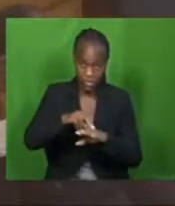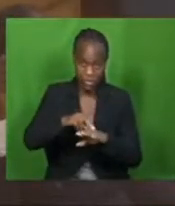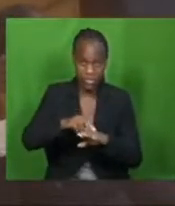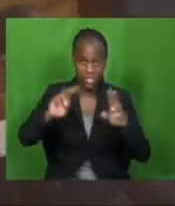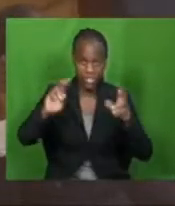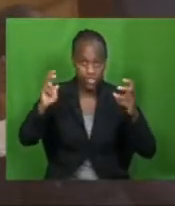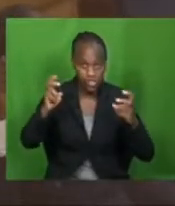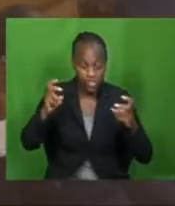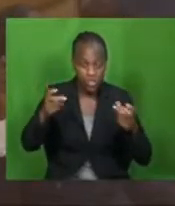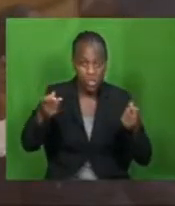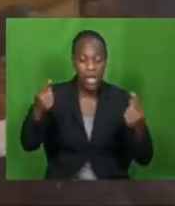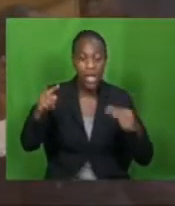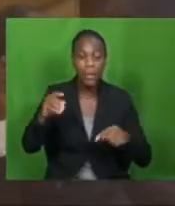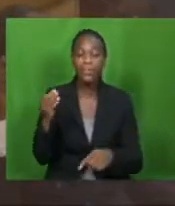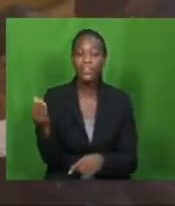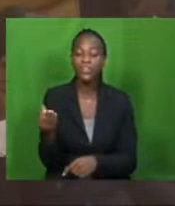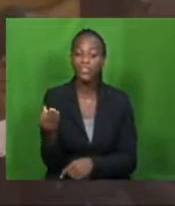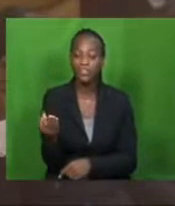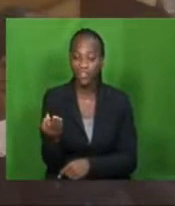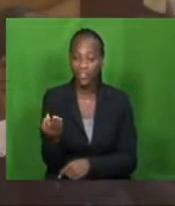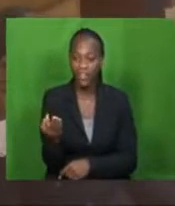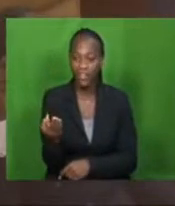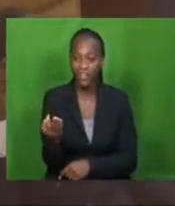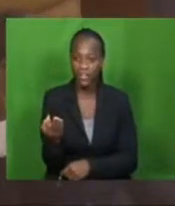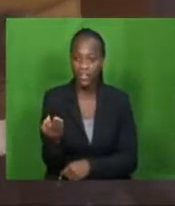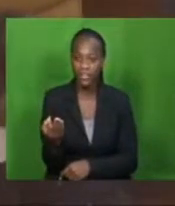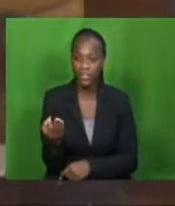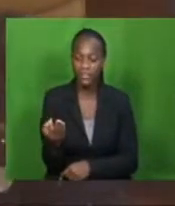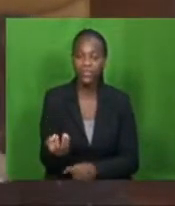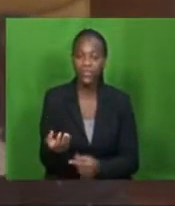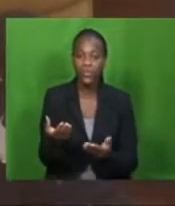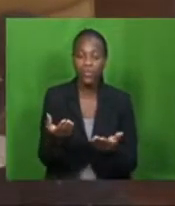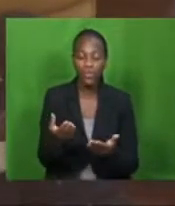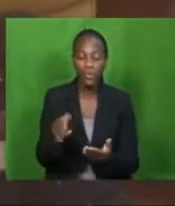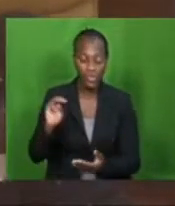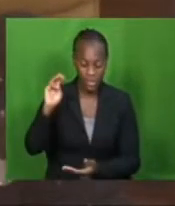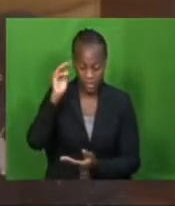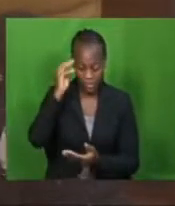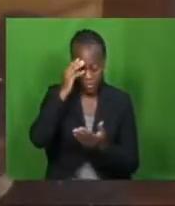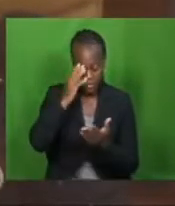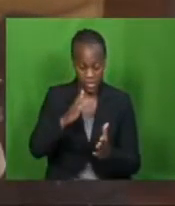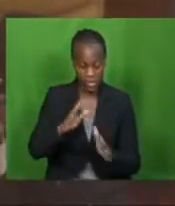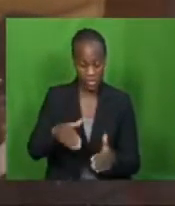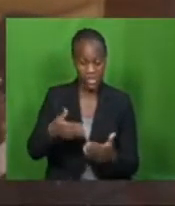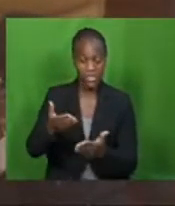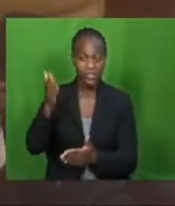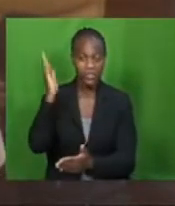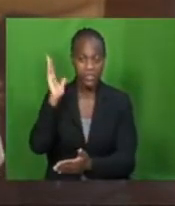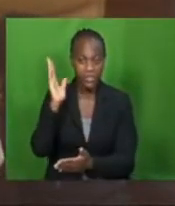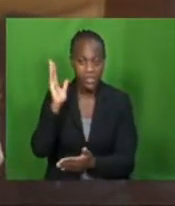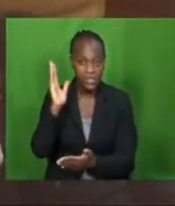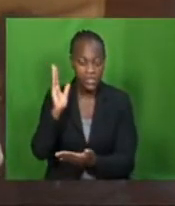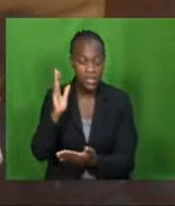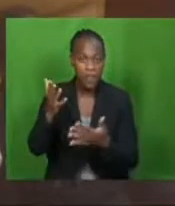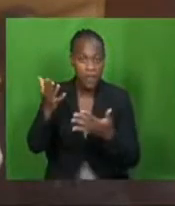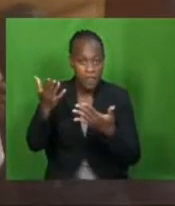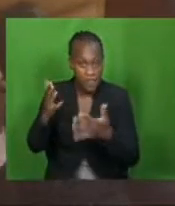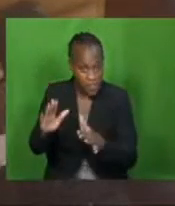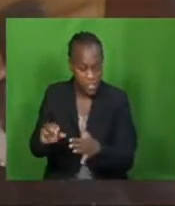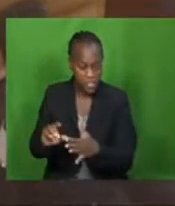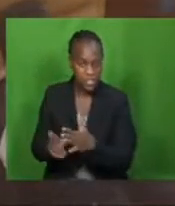Friday, so that we'll take a statement from the Minister, after which we'll revert back to